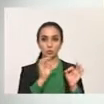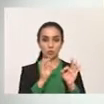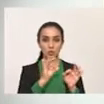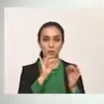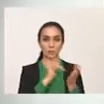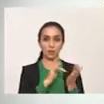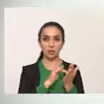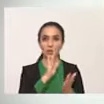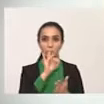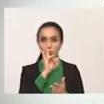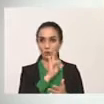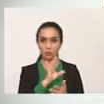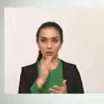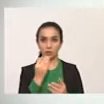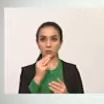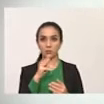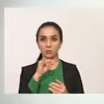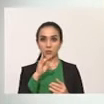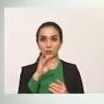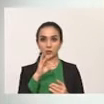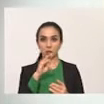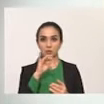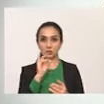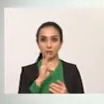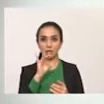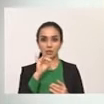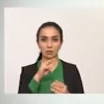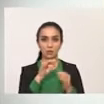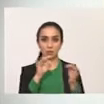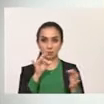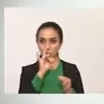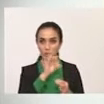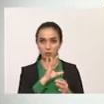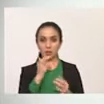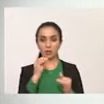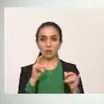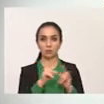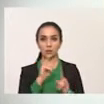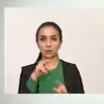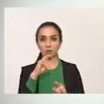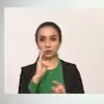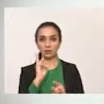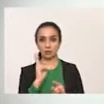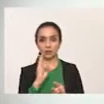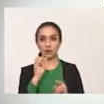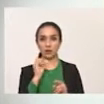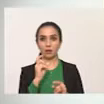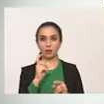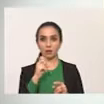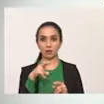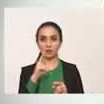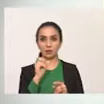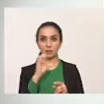markazi bo'lmaydi, mitotik ip bo'lmaydi hamda DNK